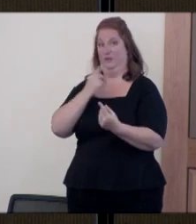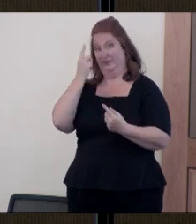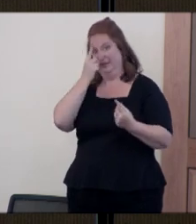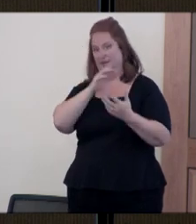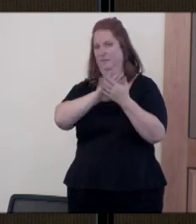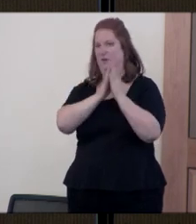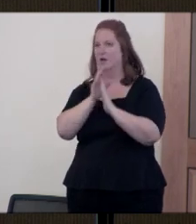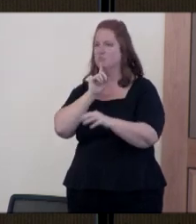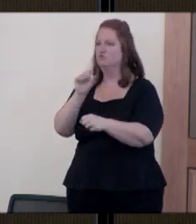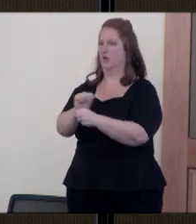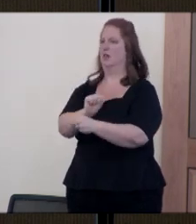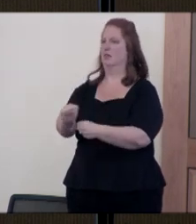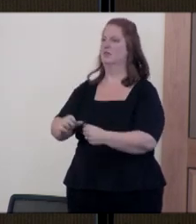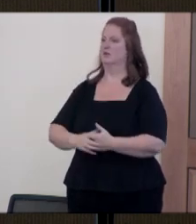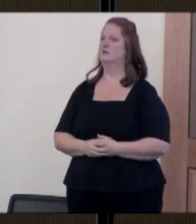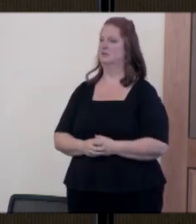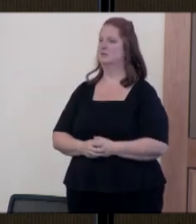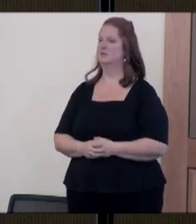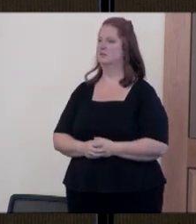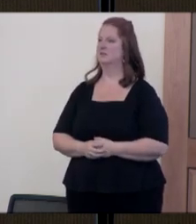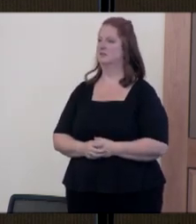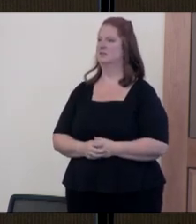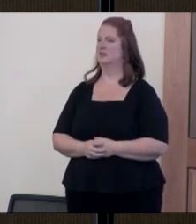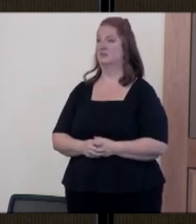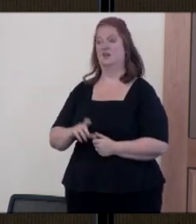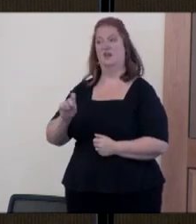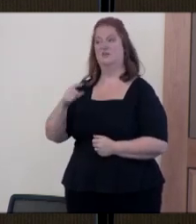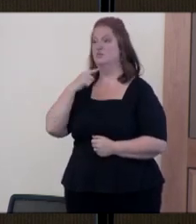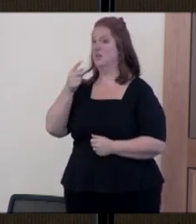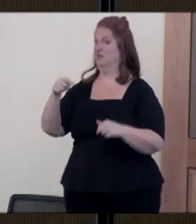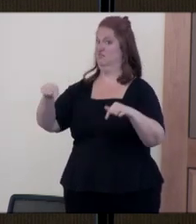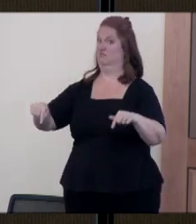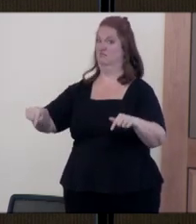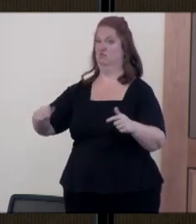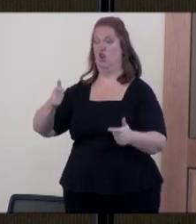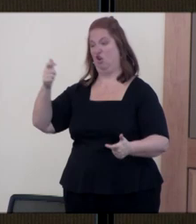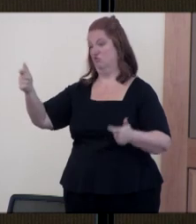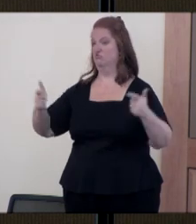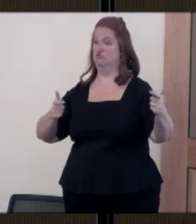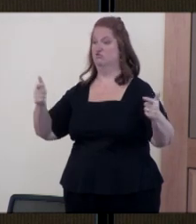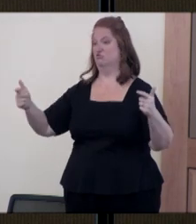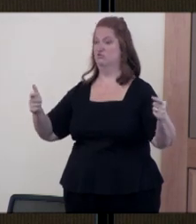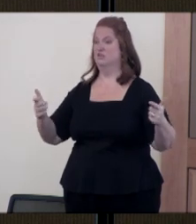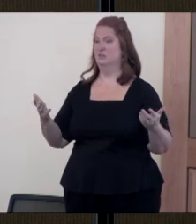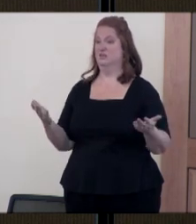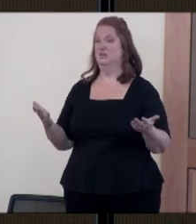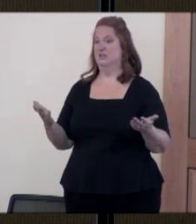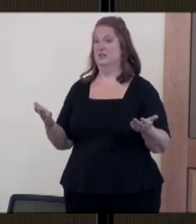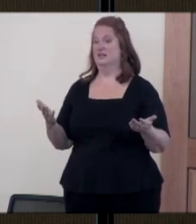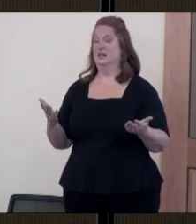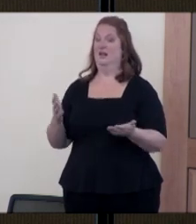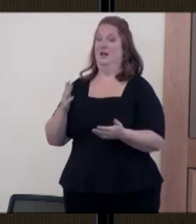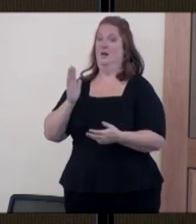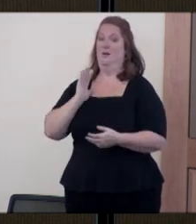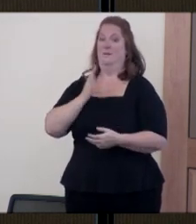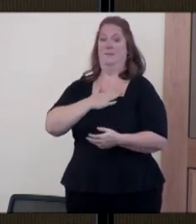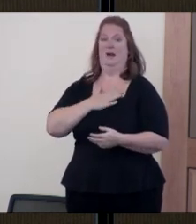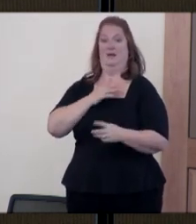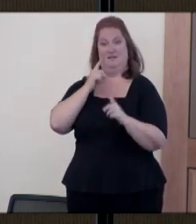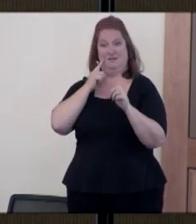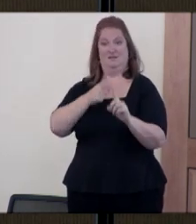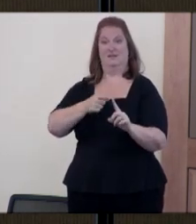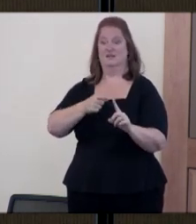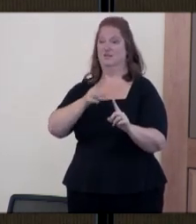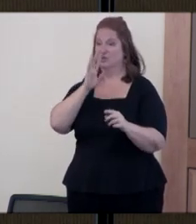real. And I got to tell you, we're a large place, so in some ways, a lot of the things that I'm talking about are going to be